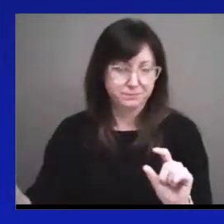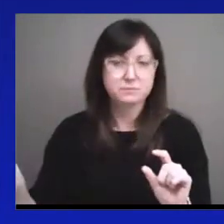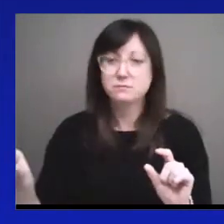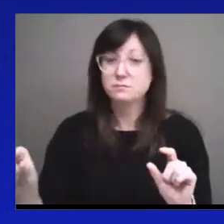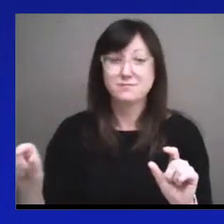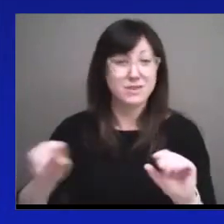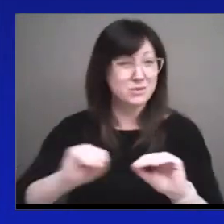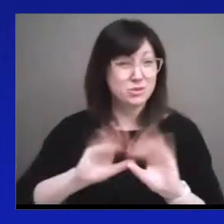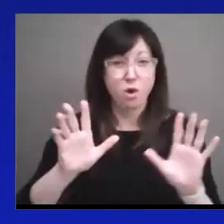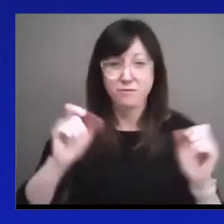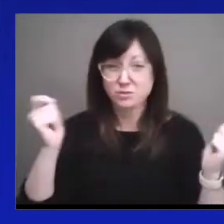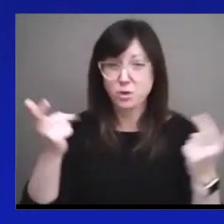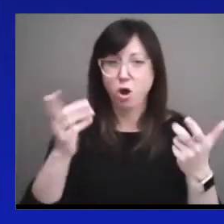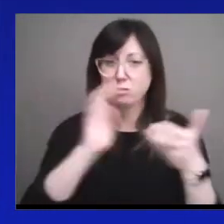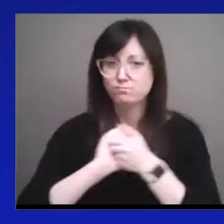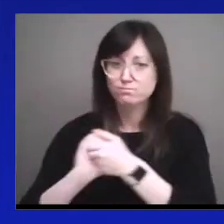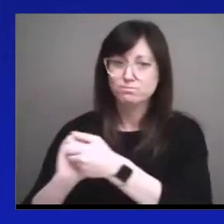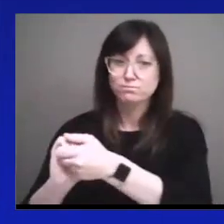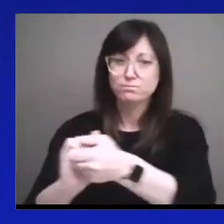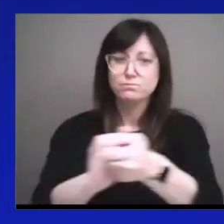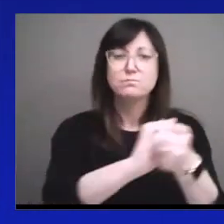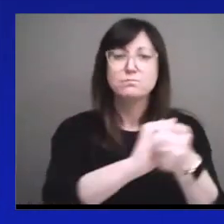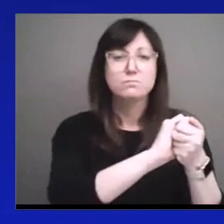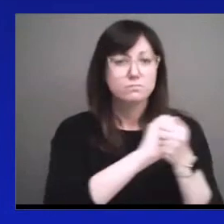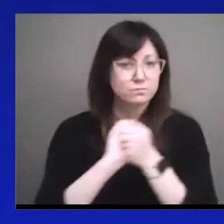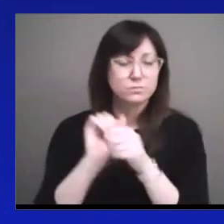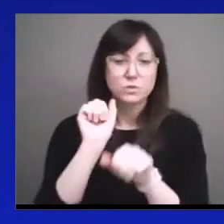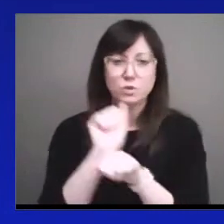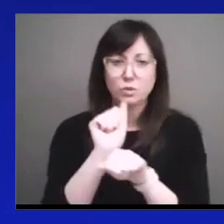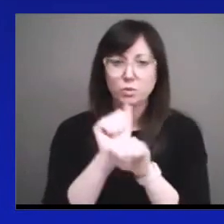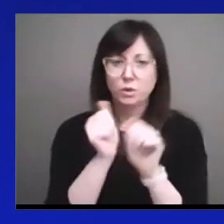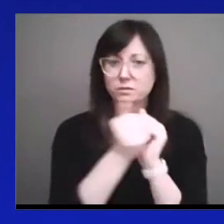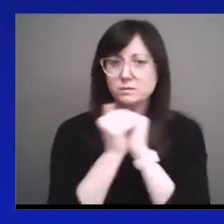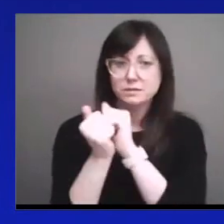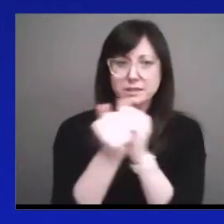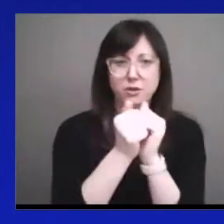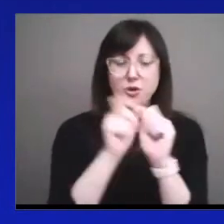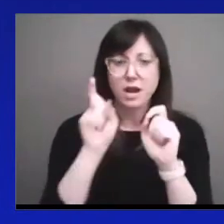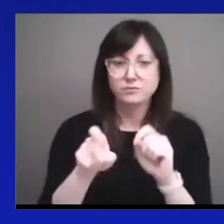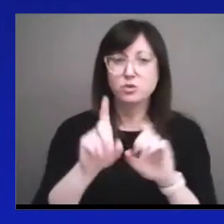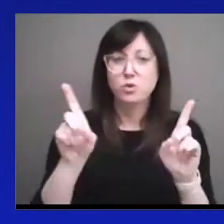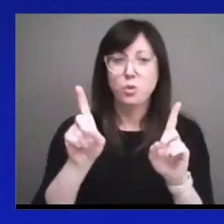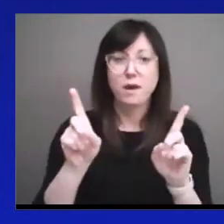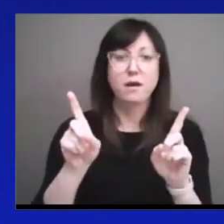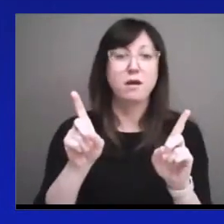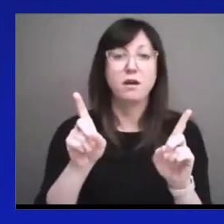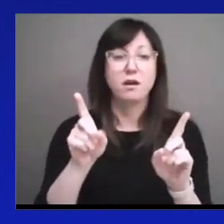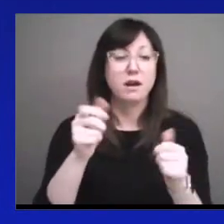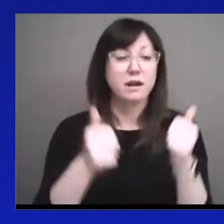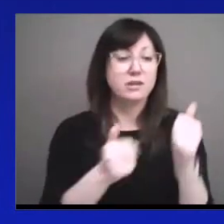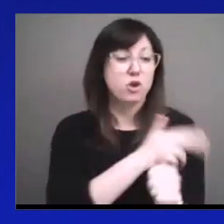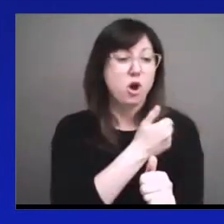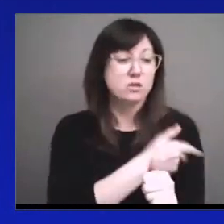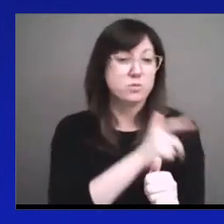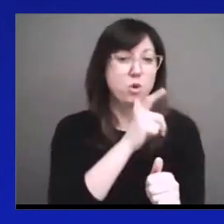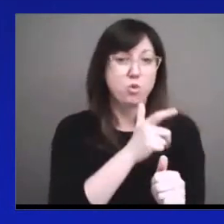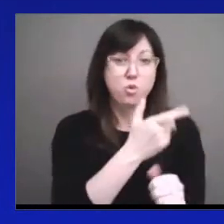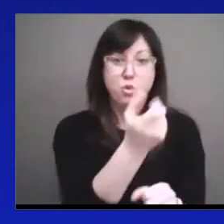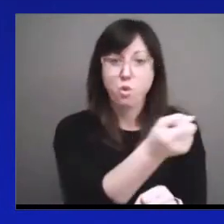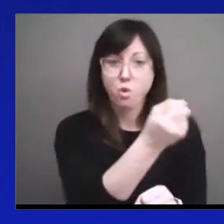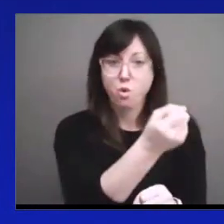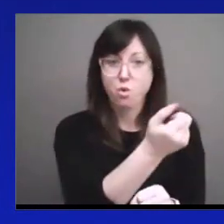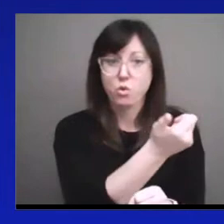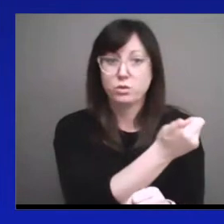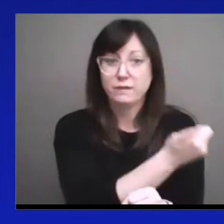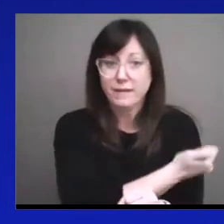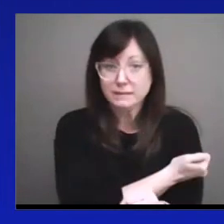partnership, that it requires all of us, sites where the vaccine's housed, the ministry providing the